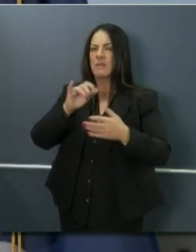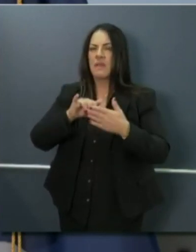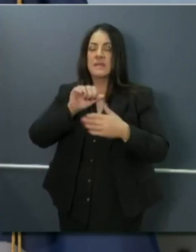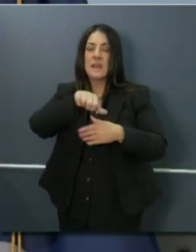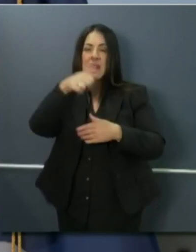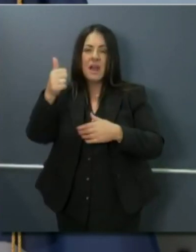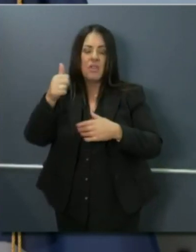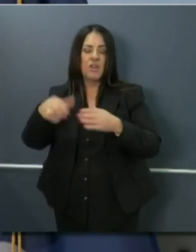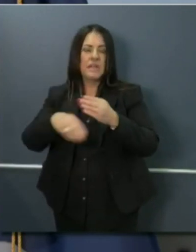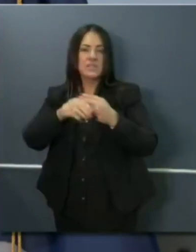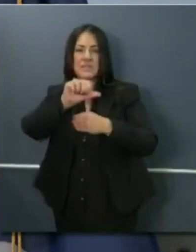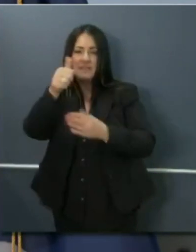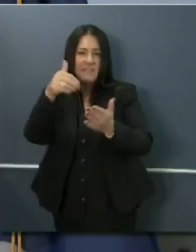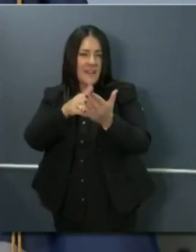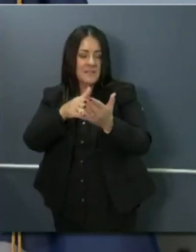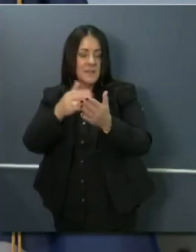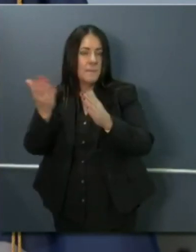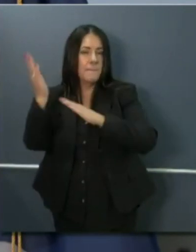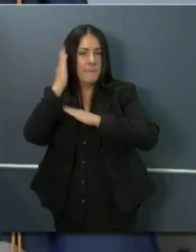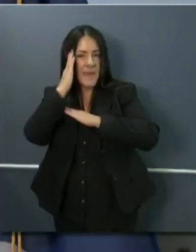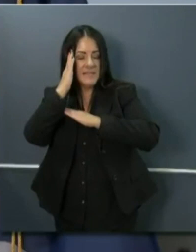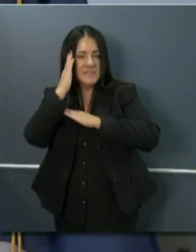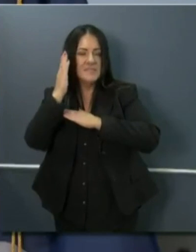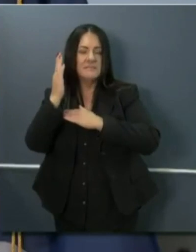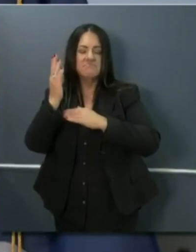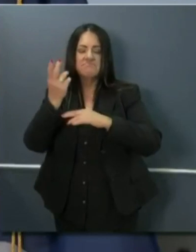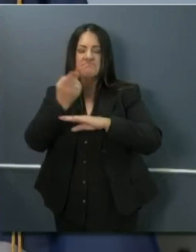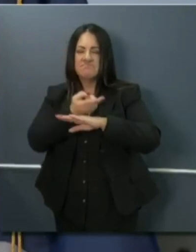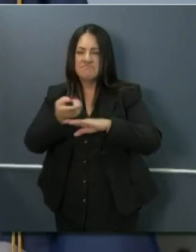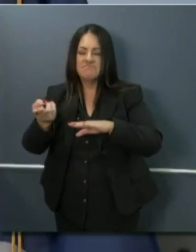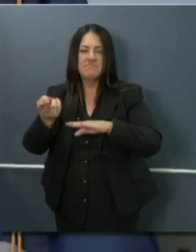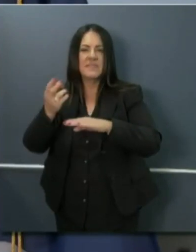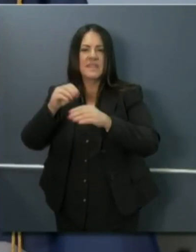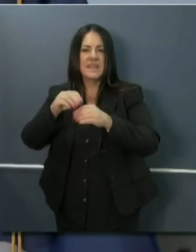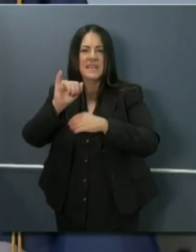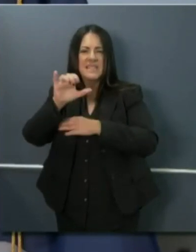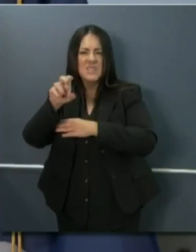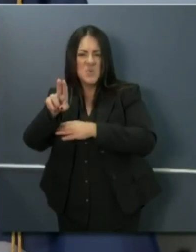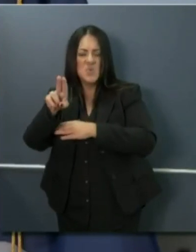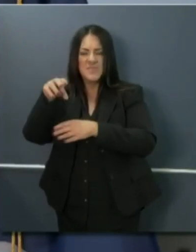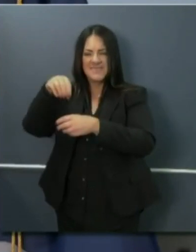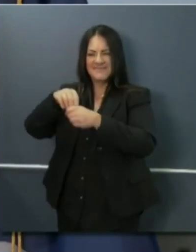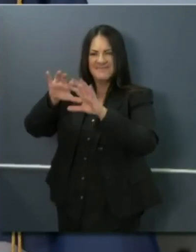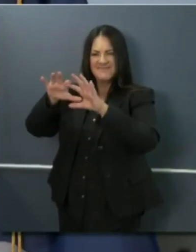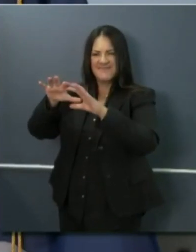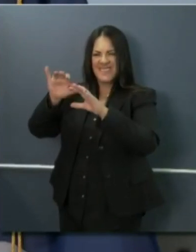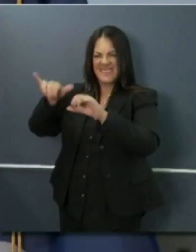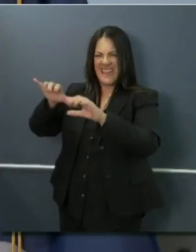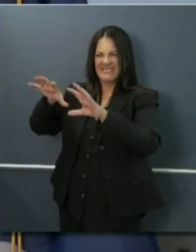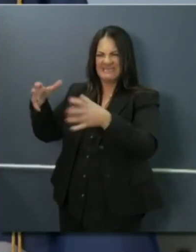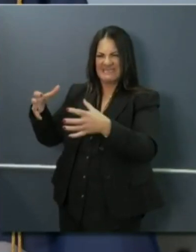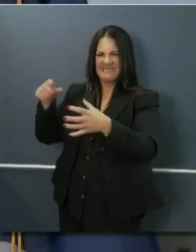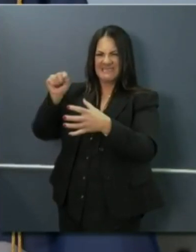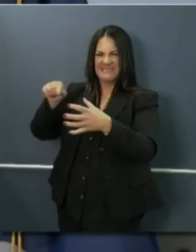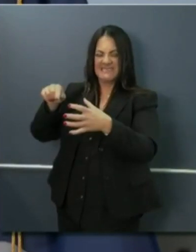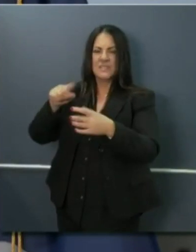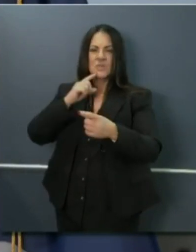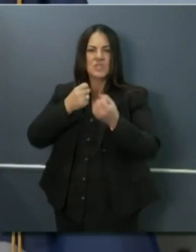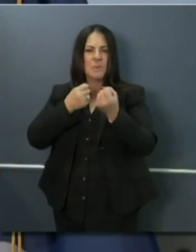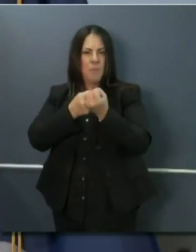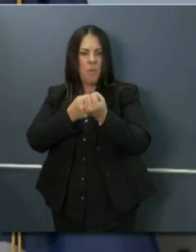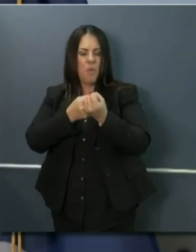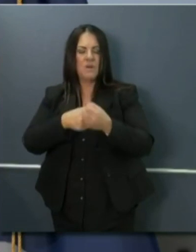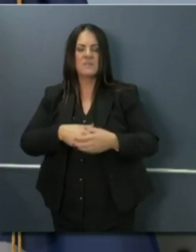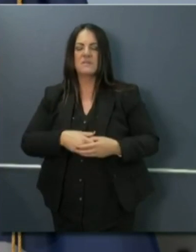additional 10,000 beds in an ICU setting with ventilators to be able to support that number of patients. So those